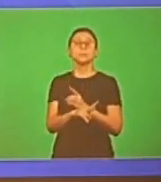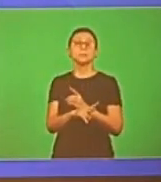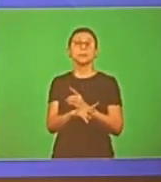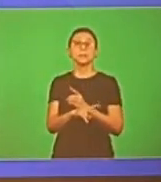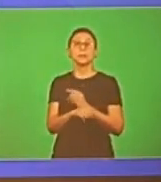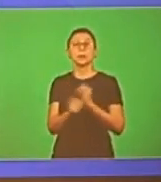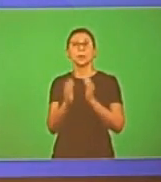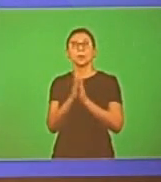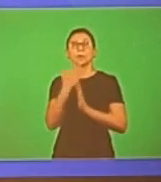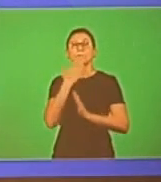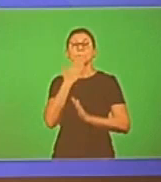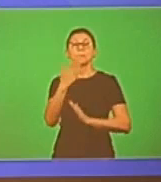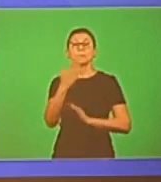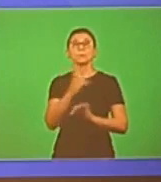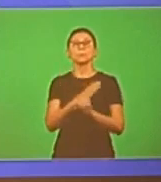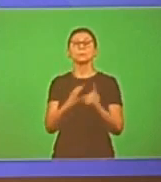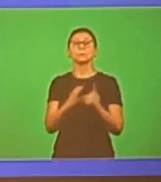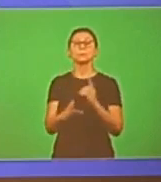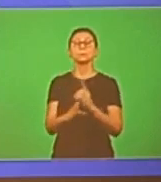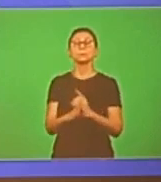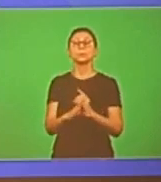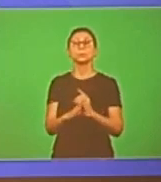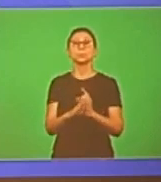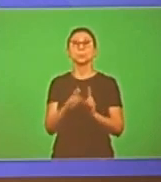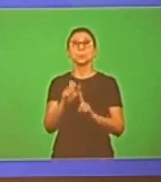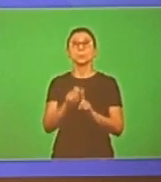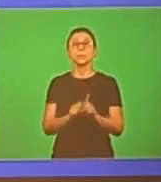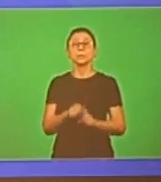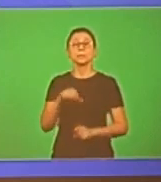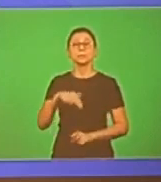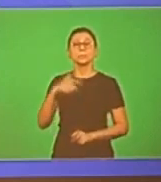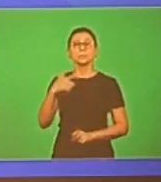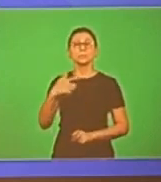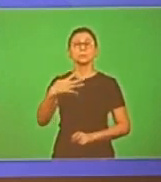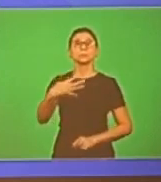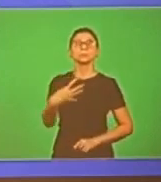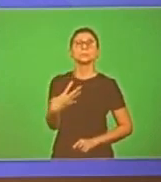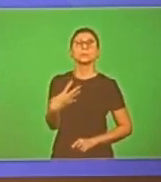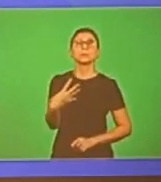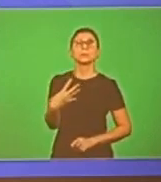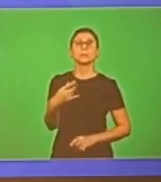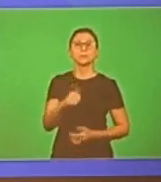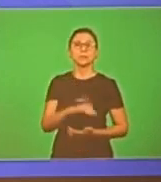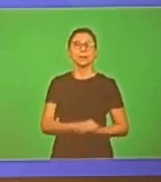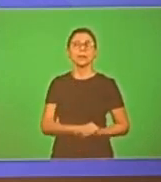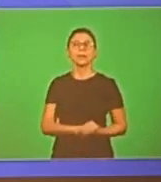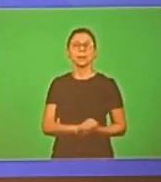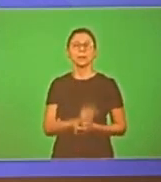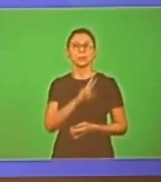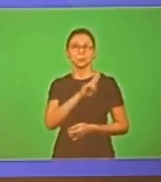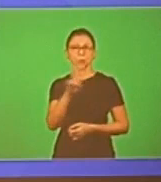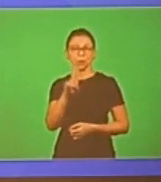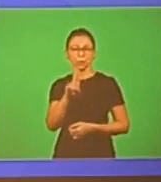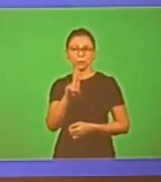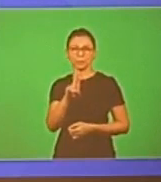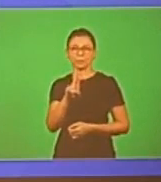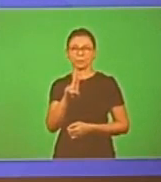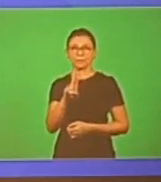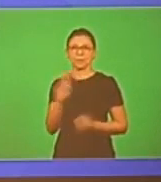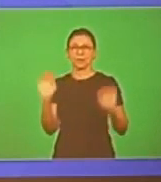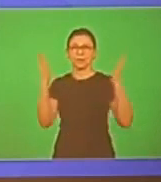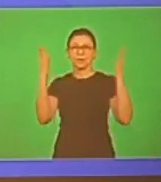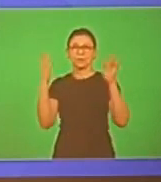for the special service on the 24th of November called Trumpet and